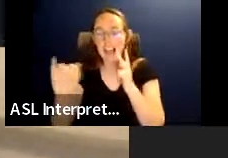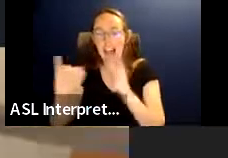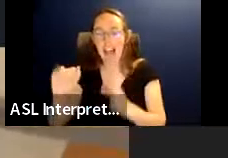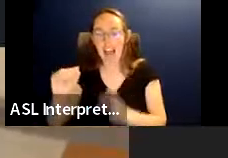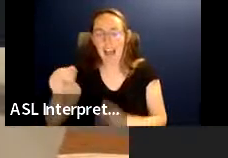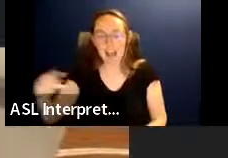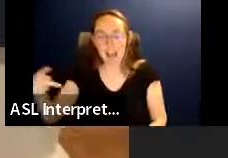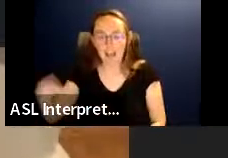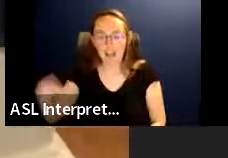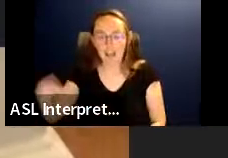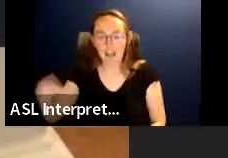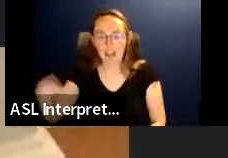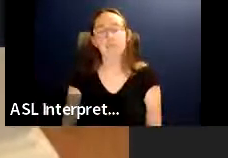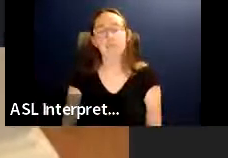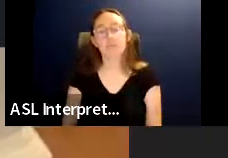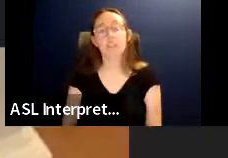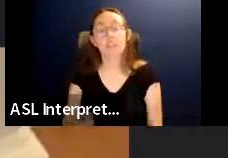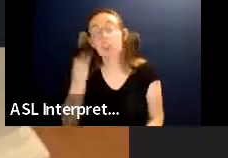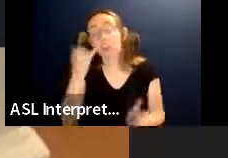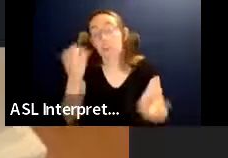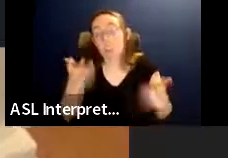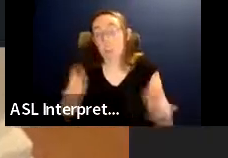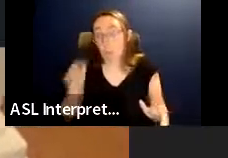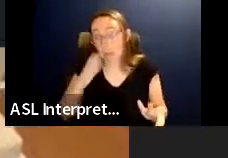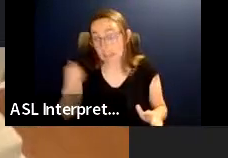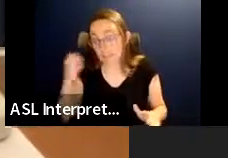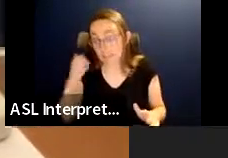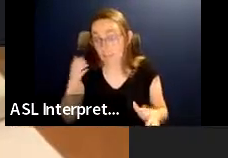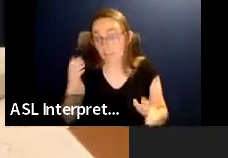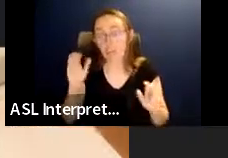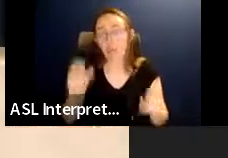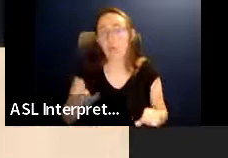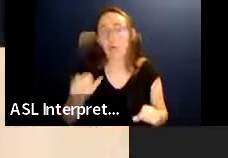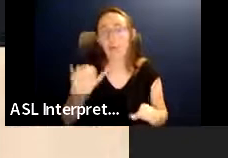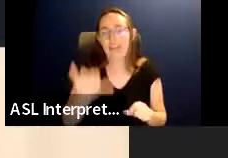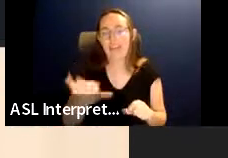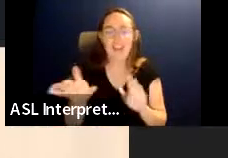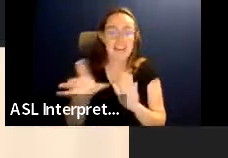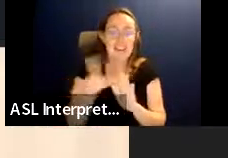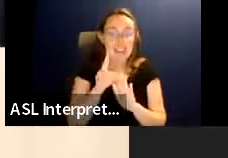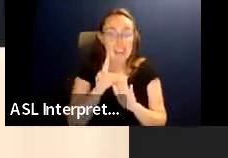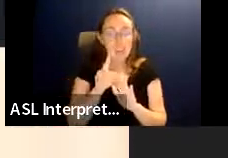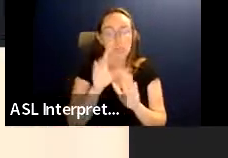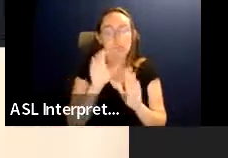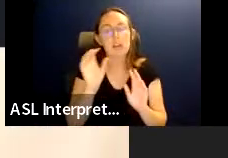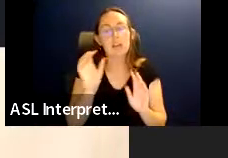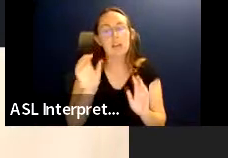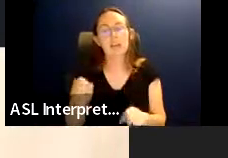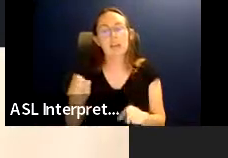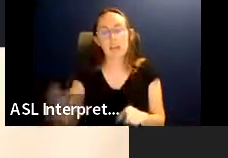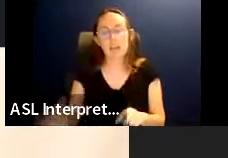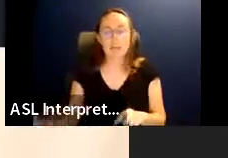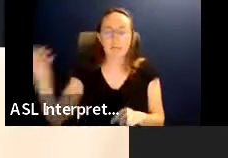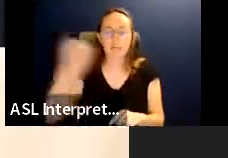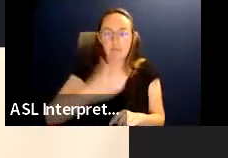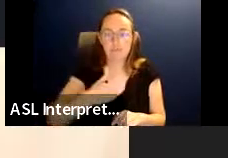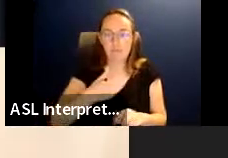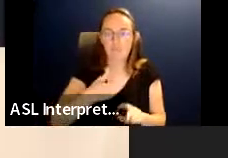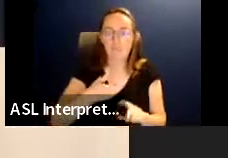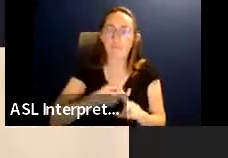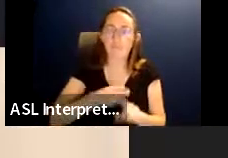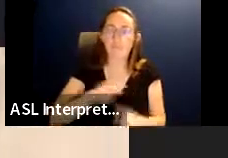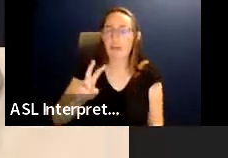do is take this attachment. This attachment is made out of Velcro brand industrial